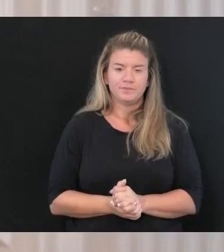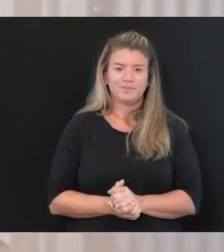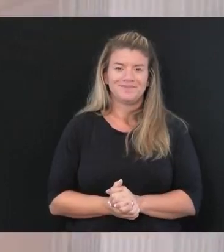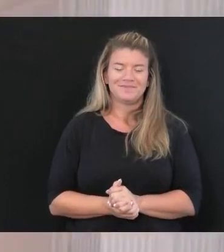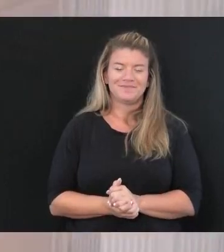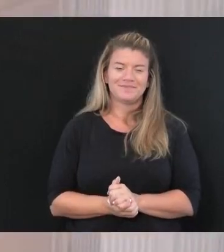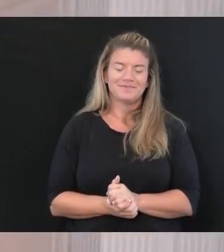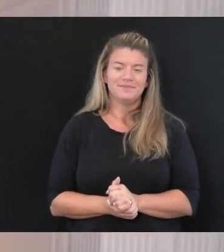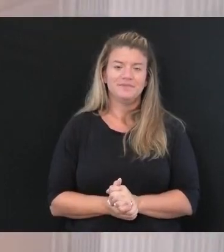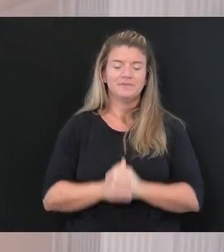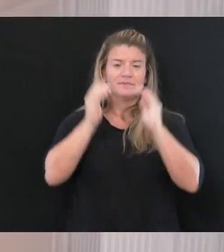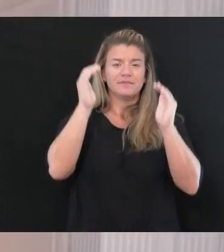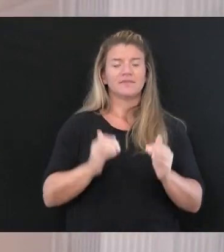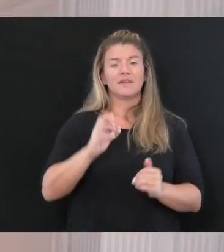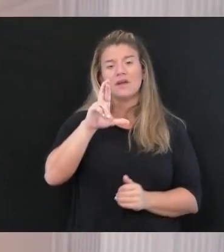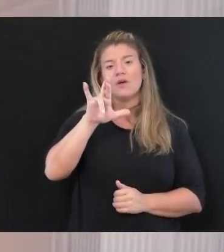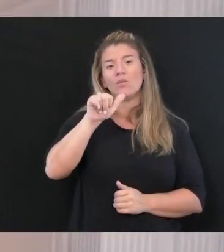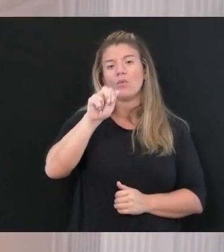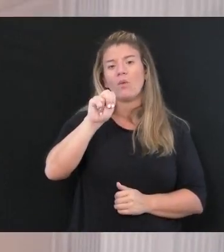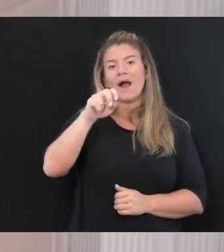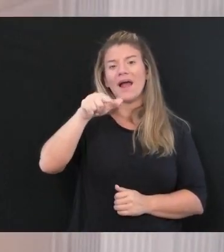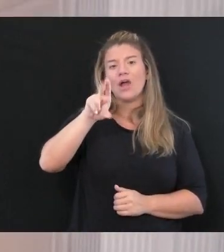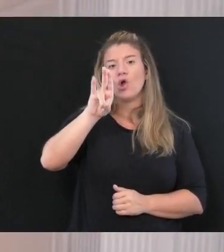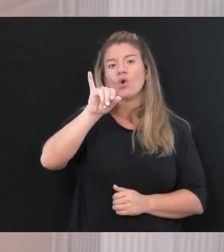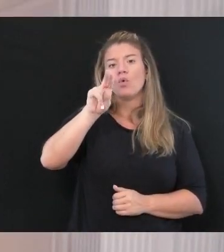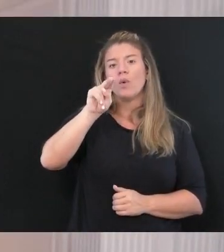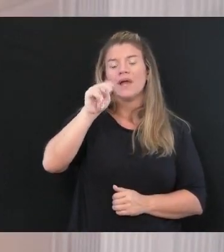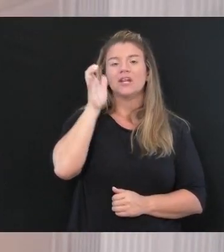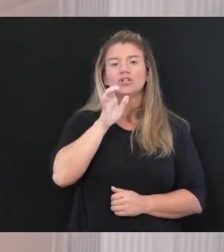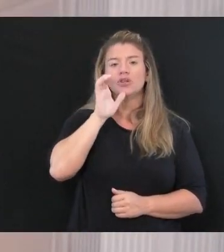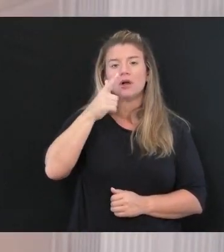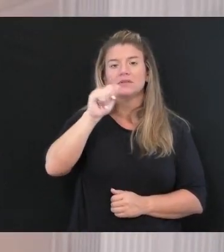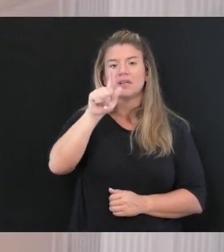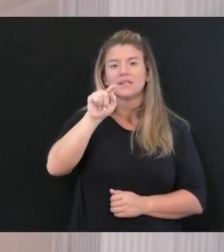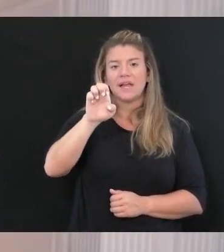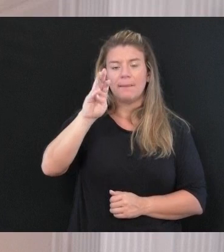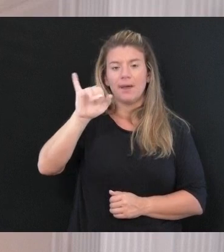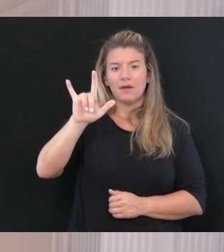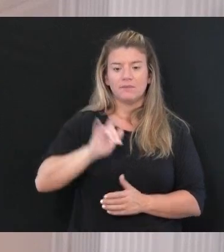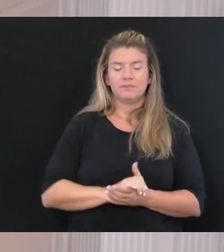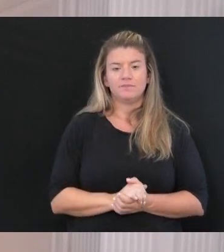All right, thank you, Amanda. Next, we'll go to Ryan Quinn with the Charleston Gazette-Mail.